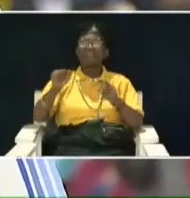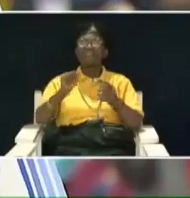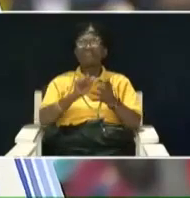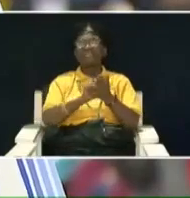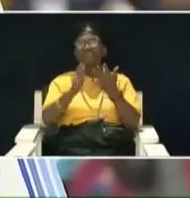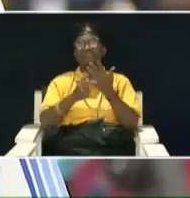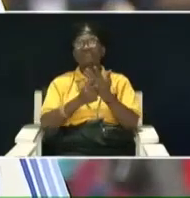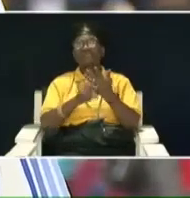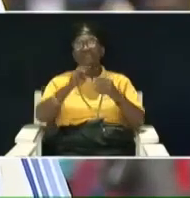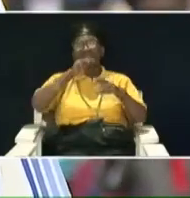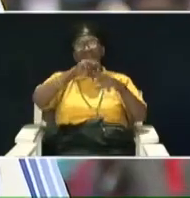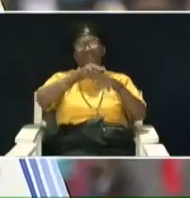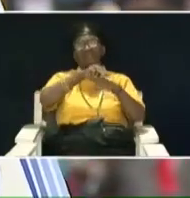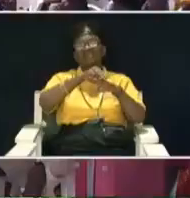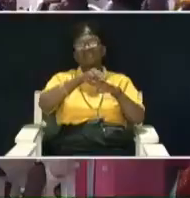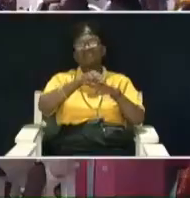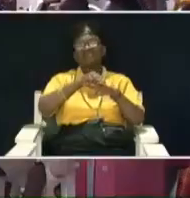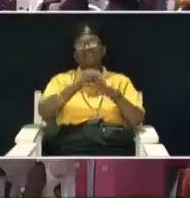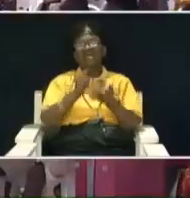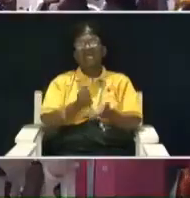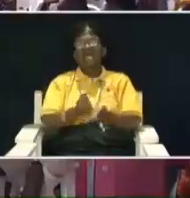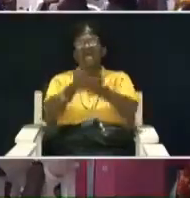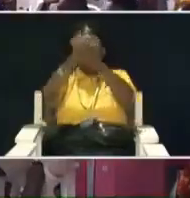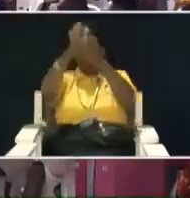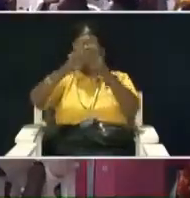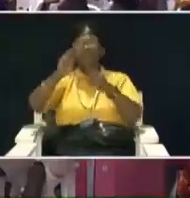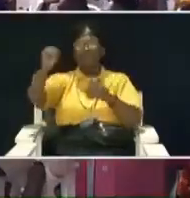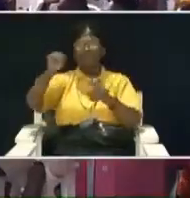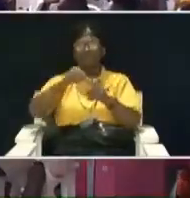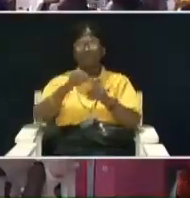send help to them from the east.